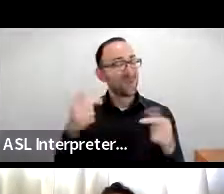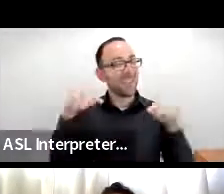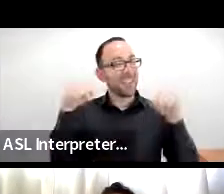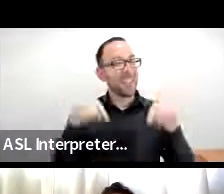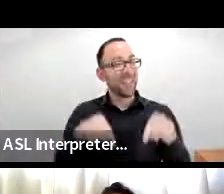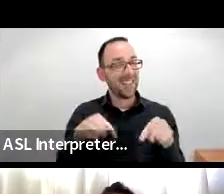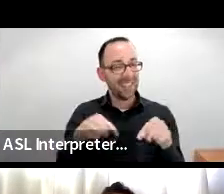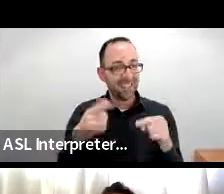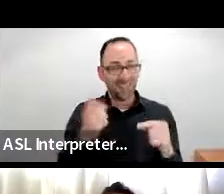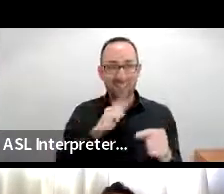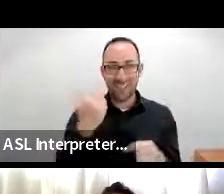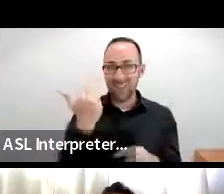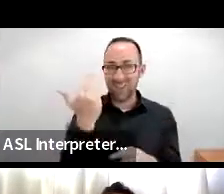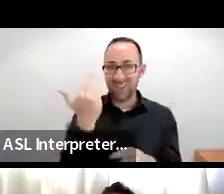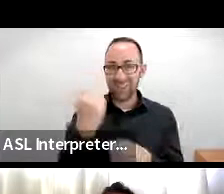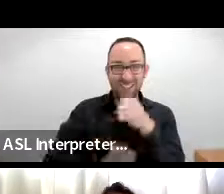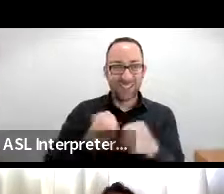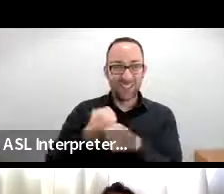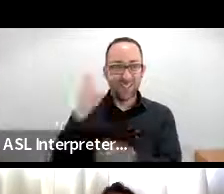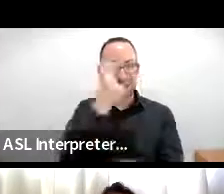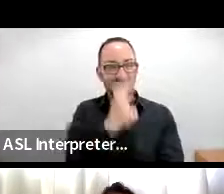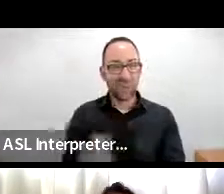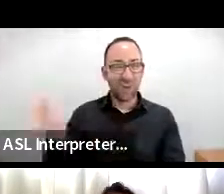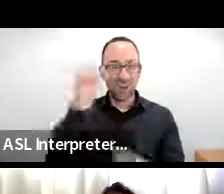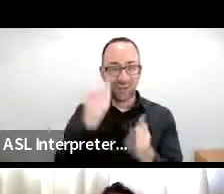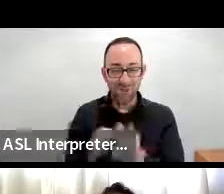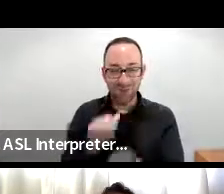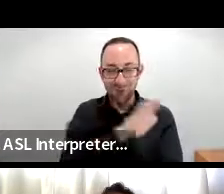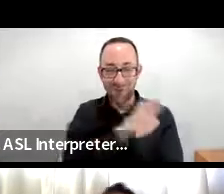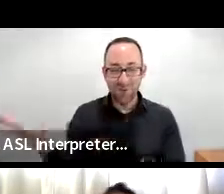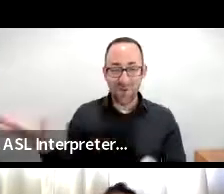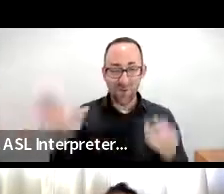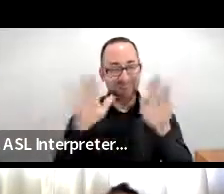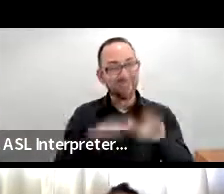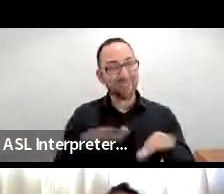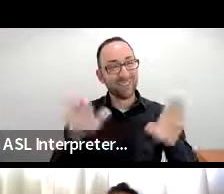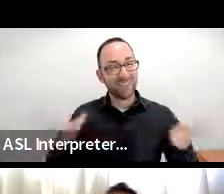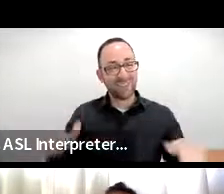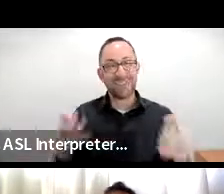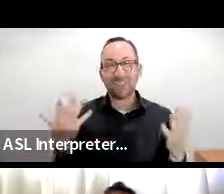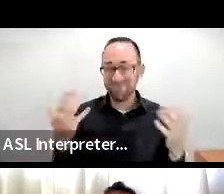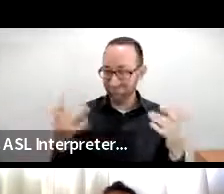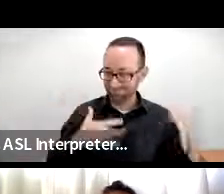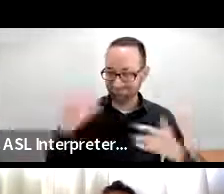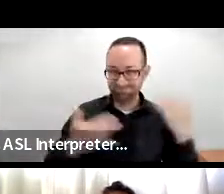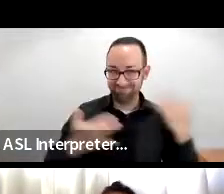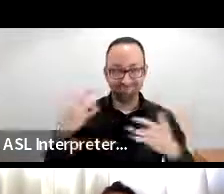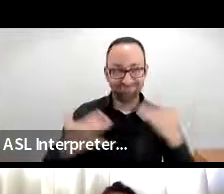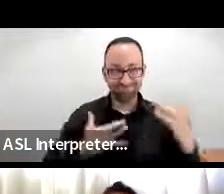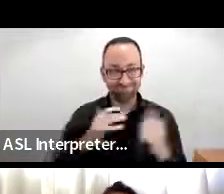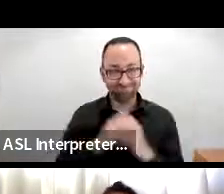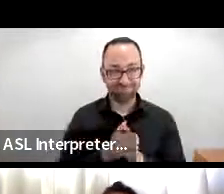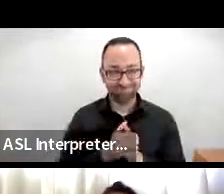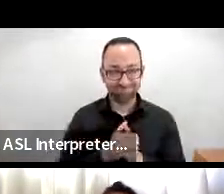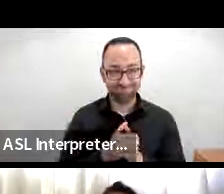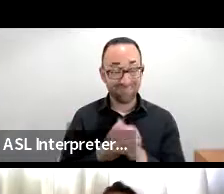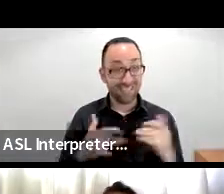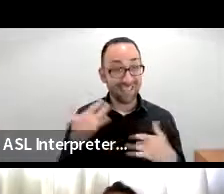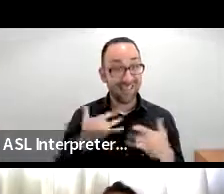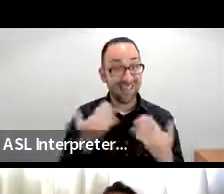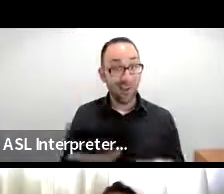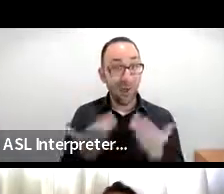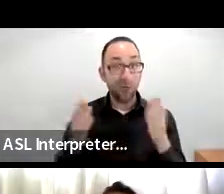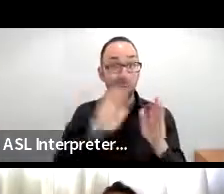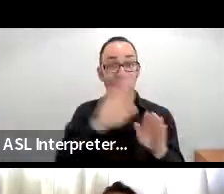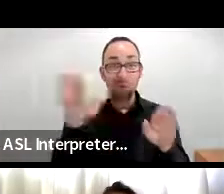a 13-year journey with your children. And so we are excited. We are excited to be able to offer your children